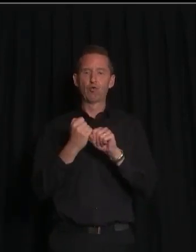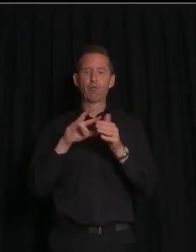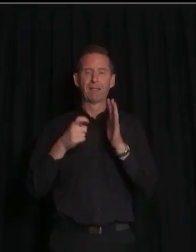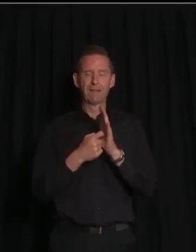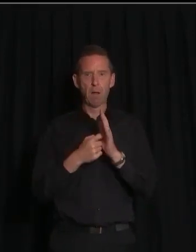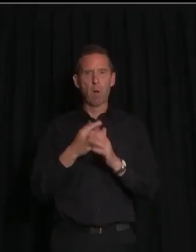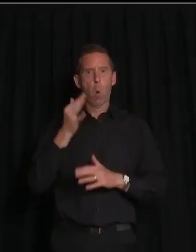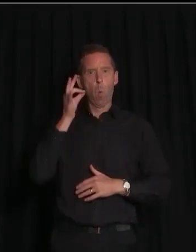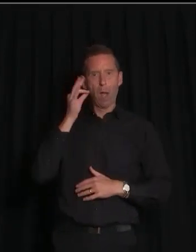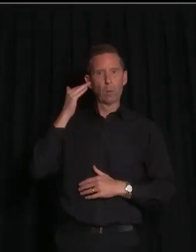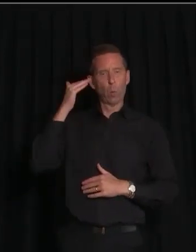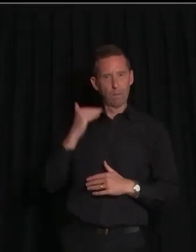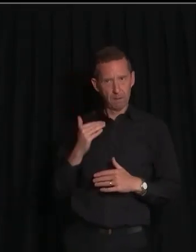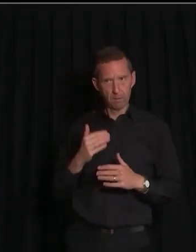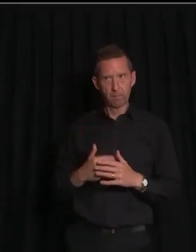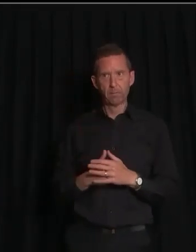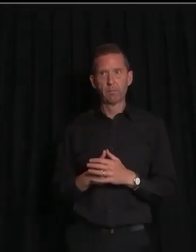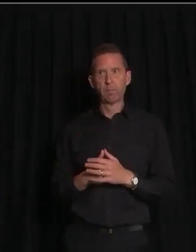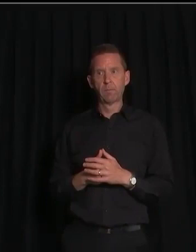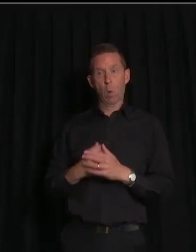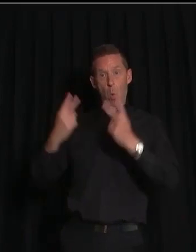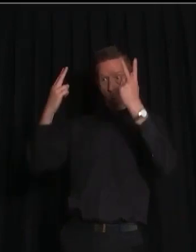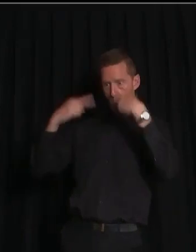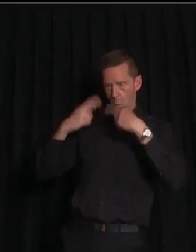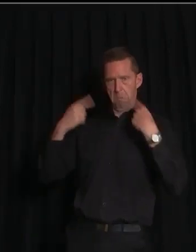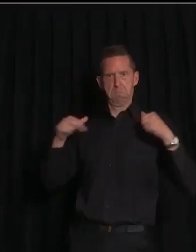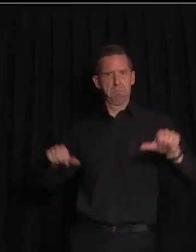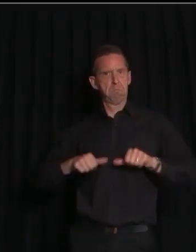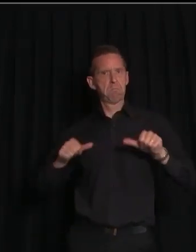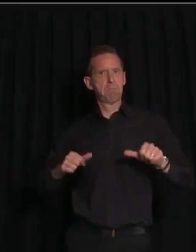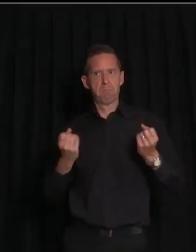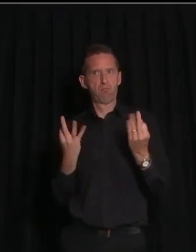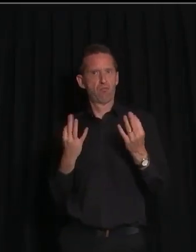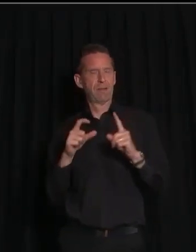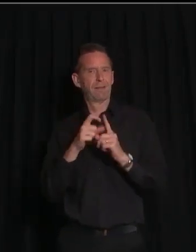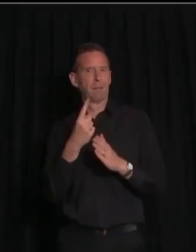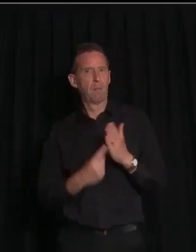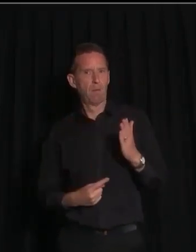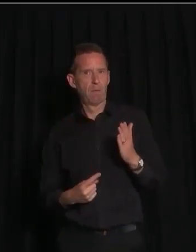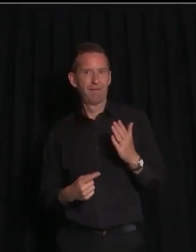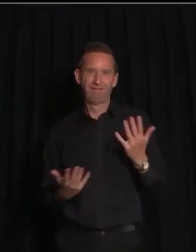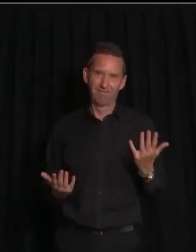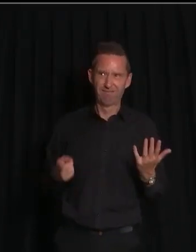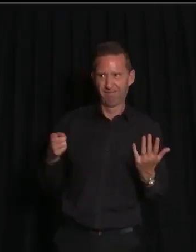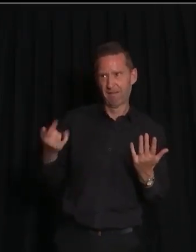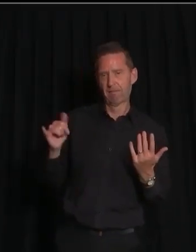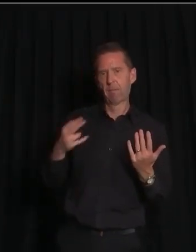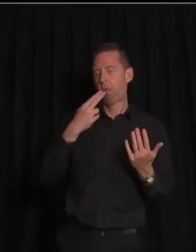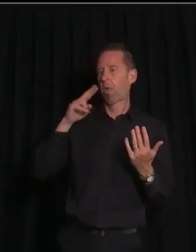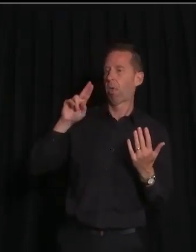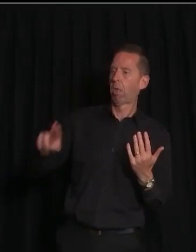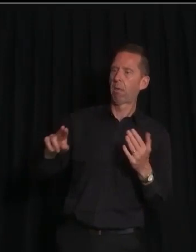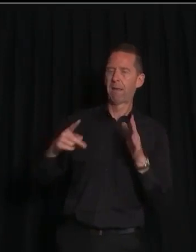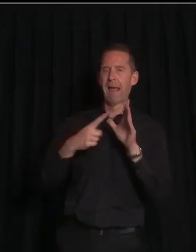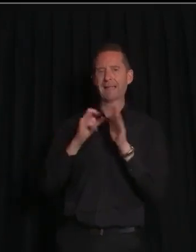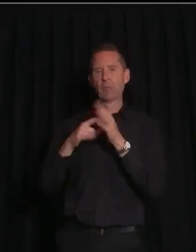who appears to be physically abled, which is another stereotype about asexual people, that we are all